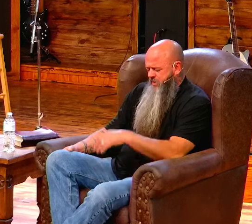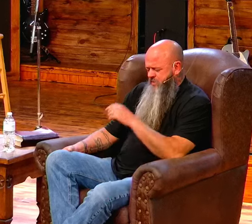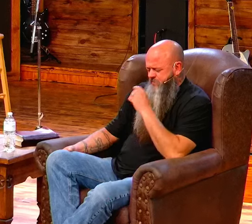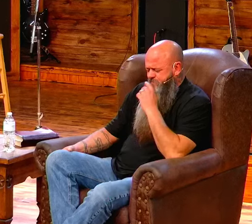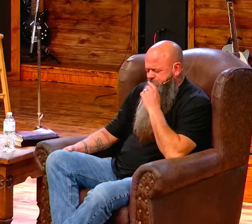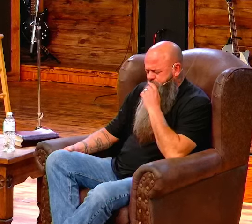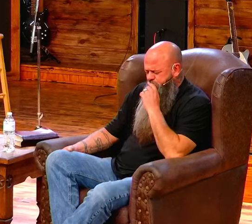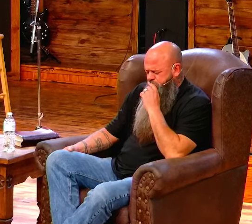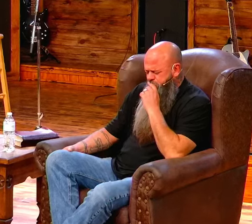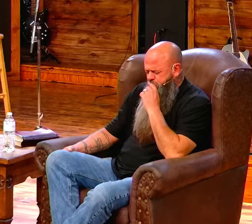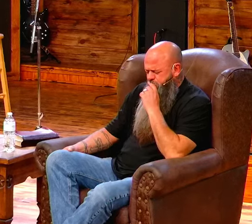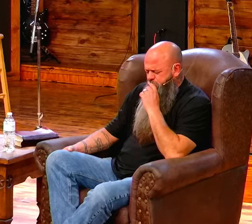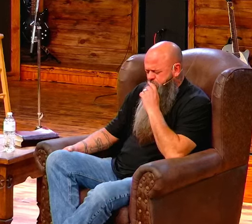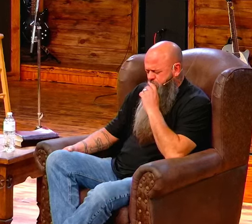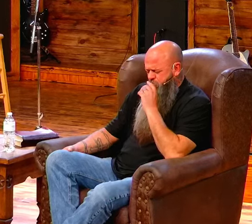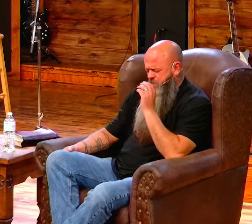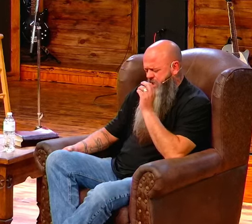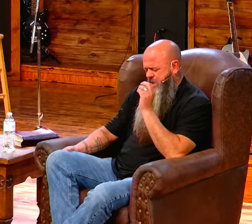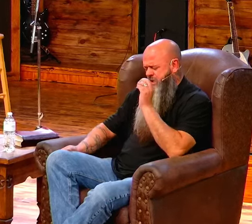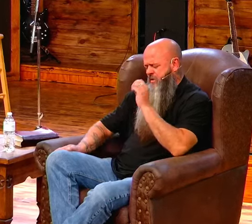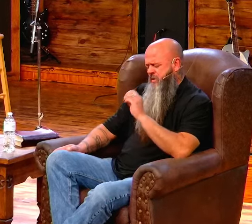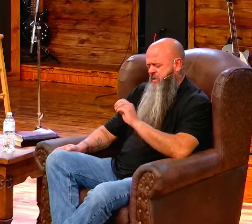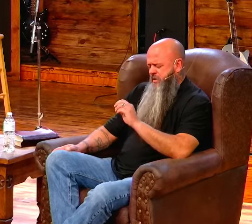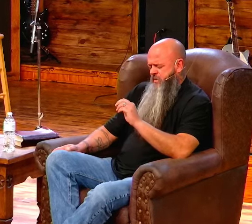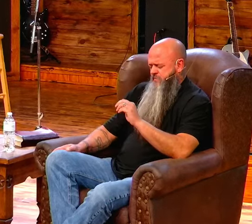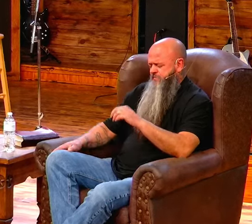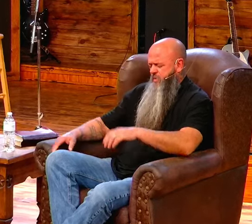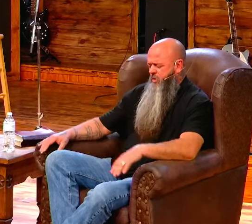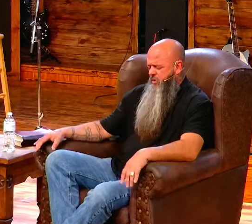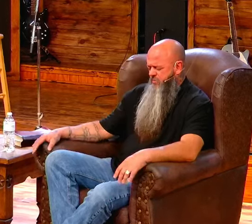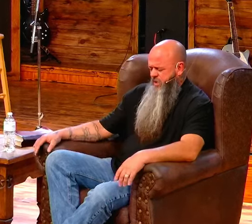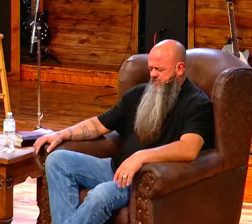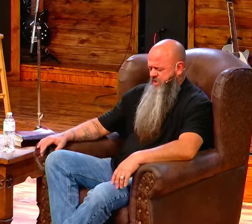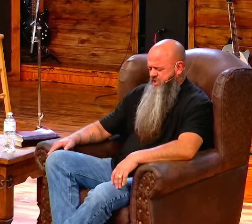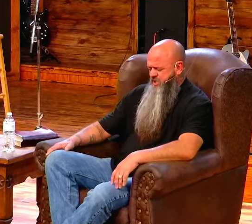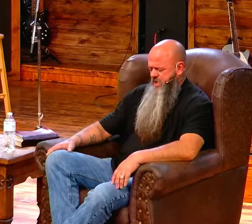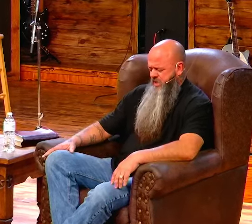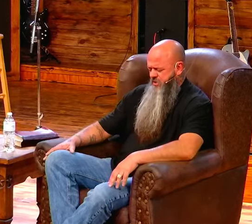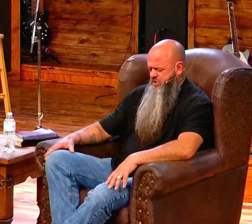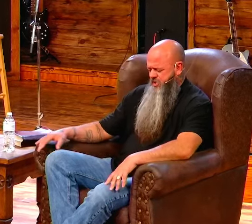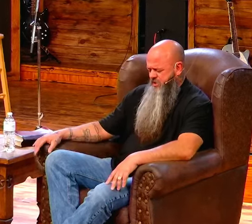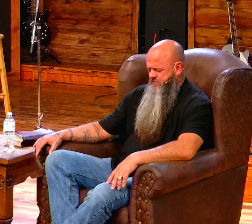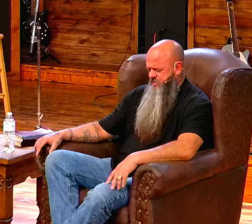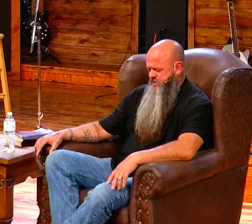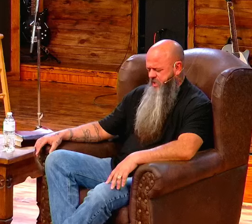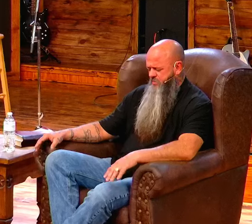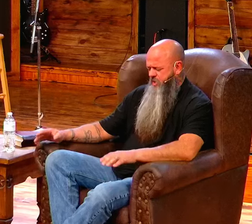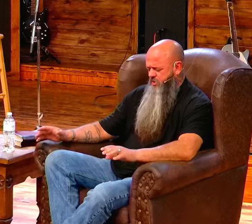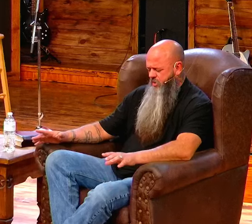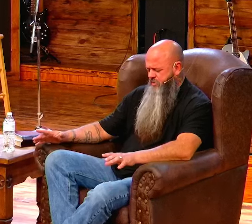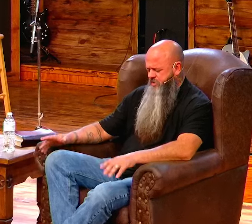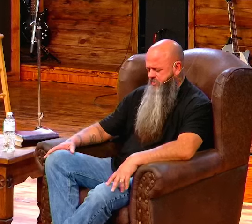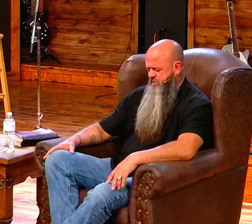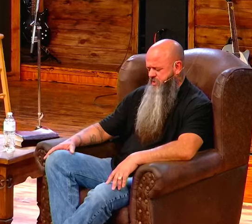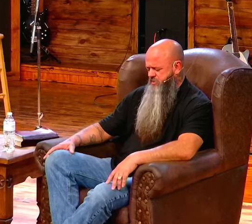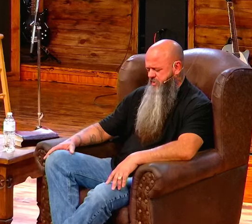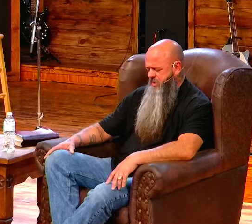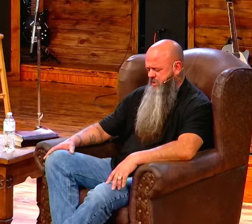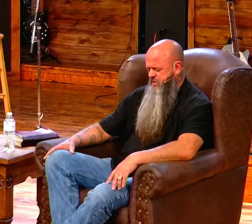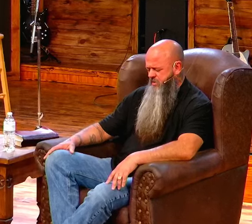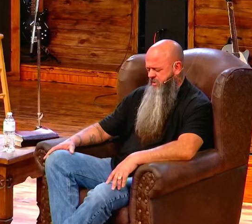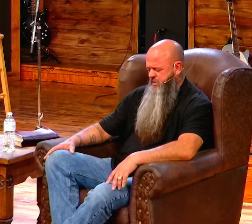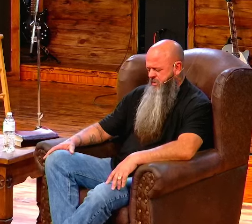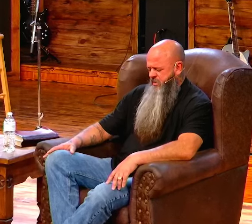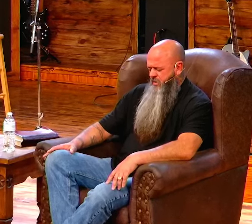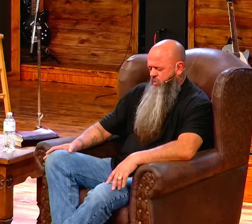Amen. Father, may all of my flesh die, all of Shelley's flesh die. May your Holy Spirit